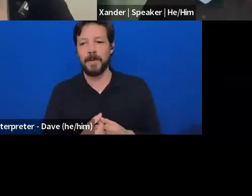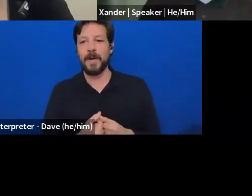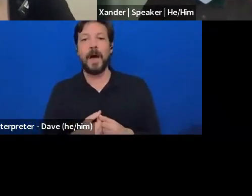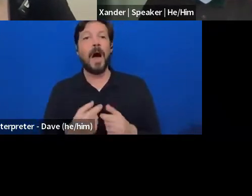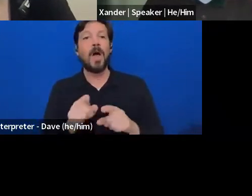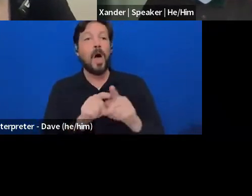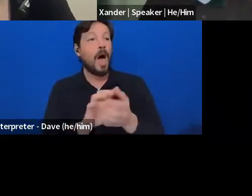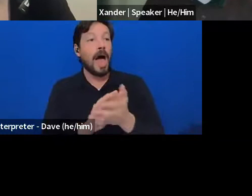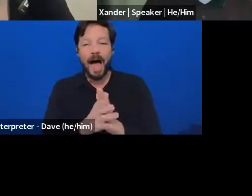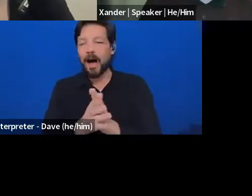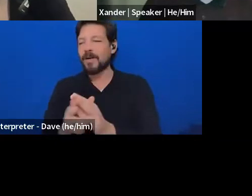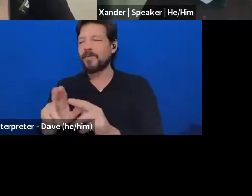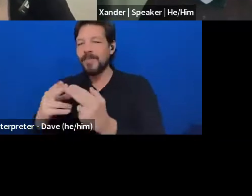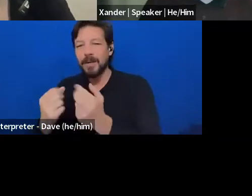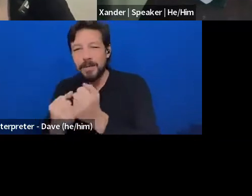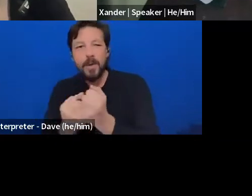and my OT and physio.